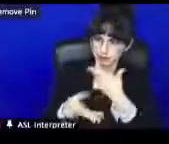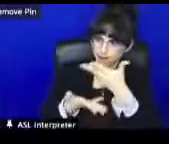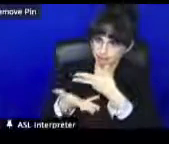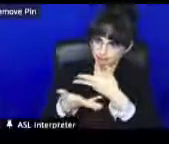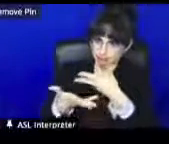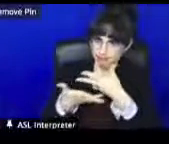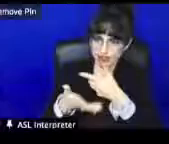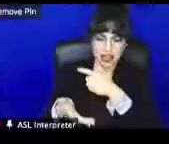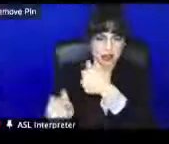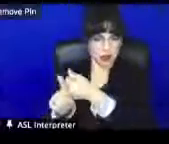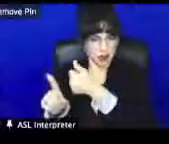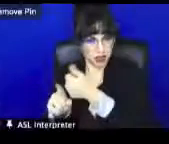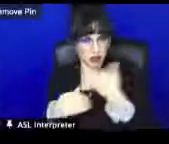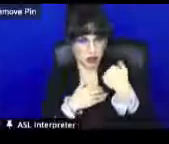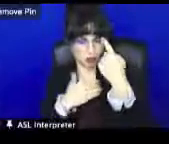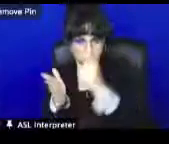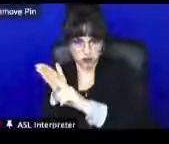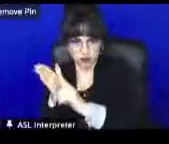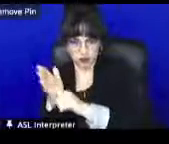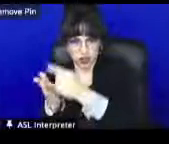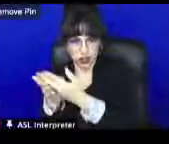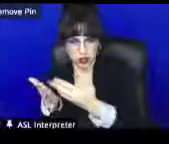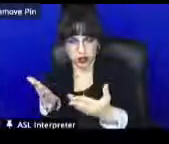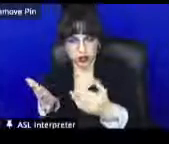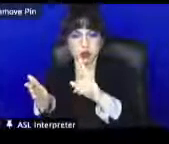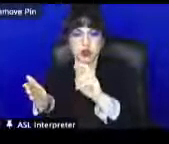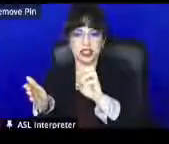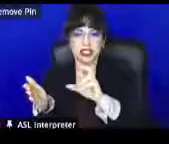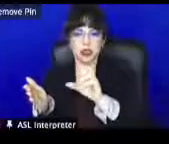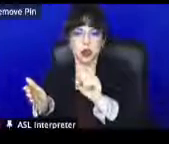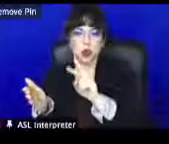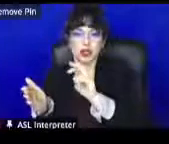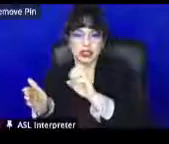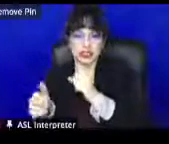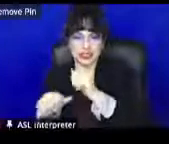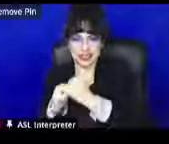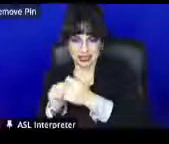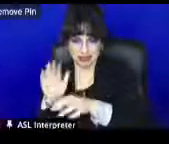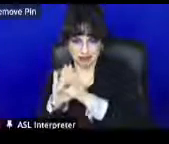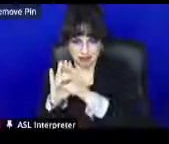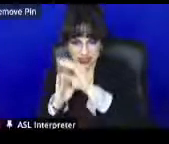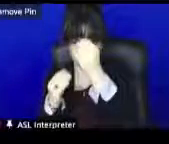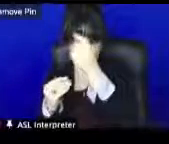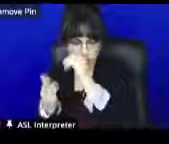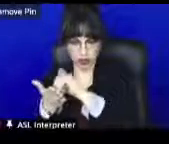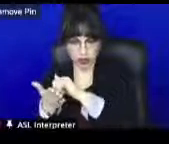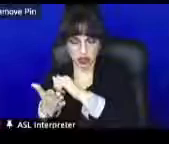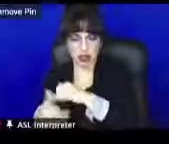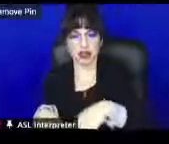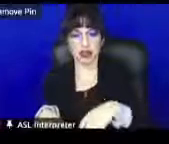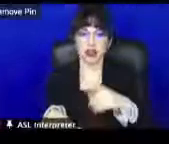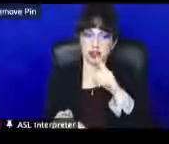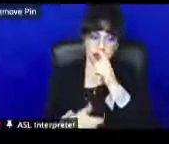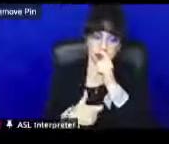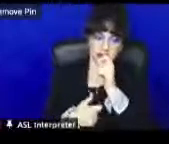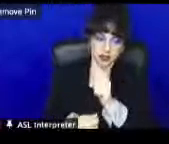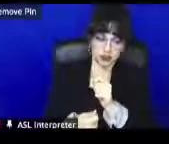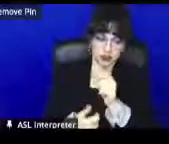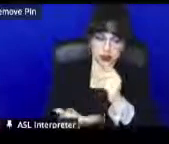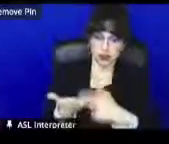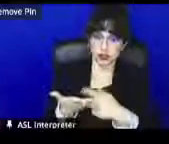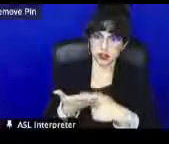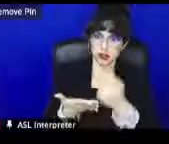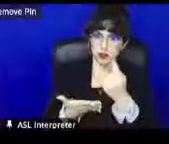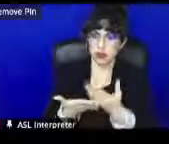information. So it was really interesting having that whole discussion, which, and one thing I think I did want to bring up, because we